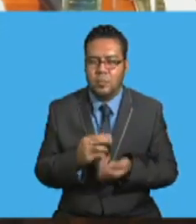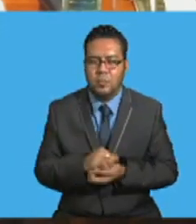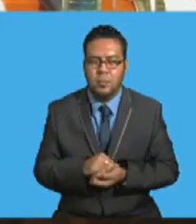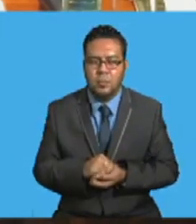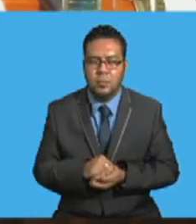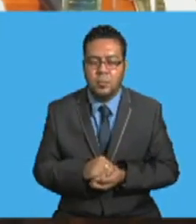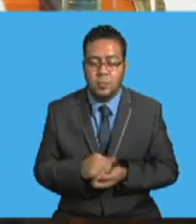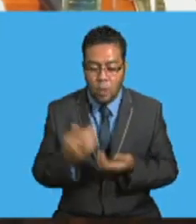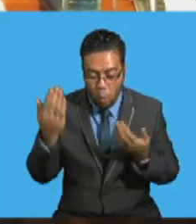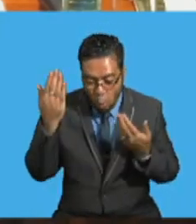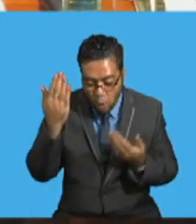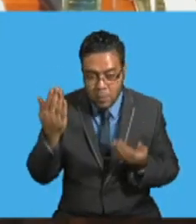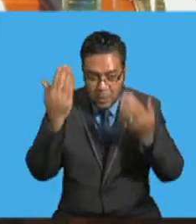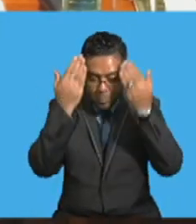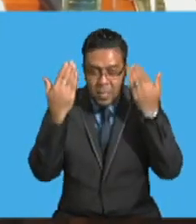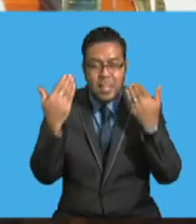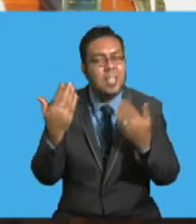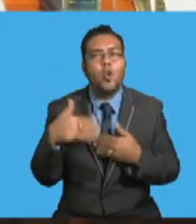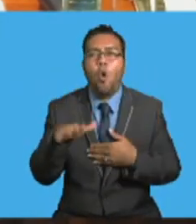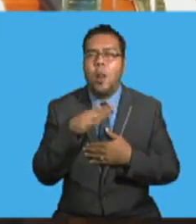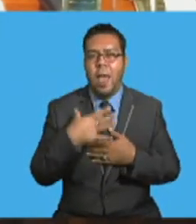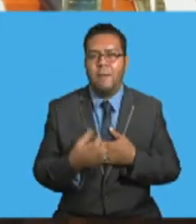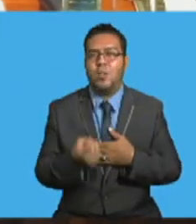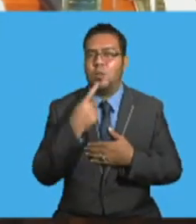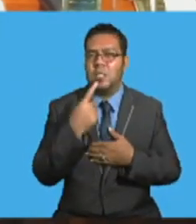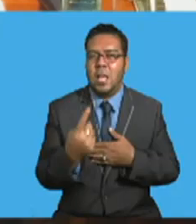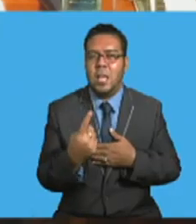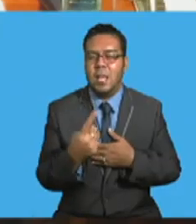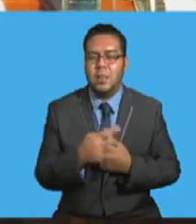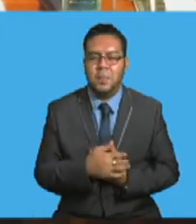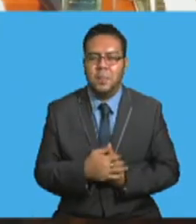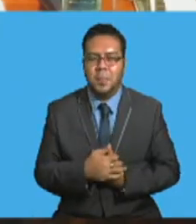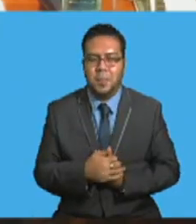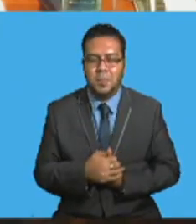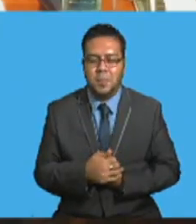Honourable Speaker, that's all I have to say. I thank the